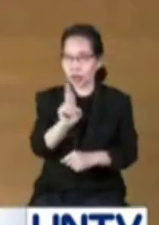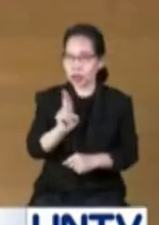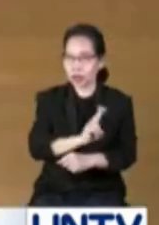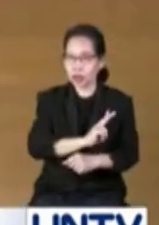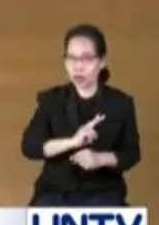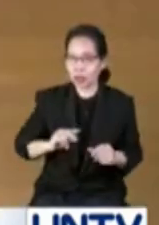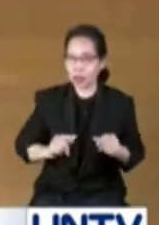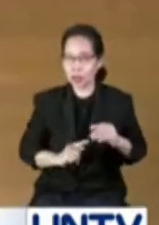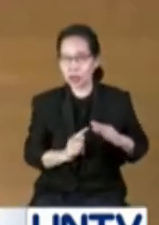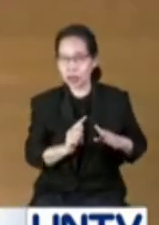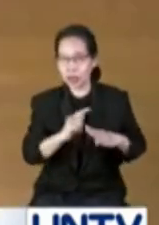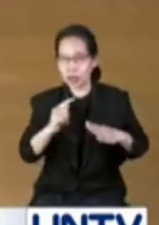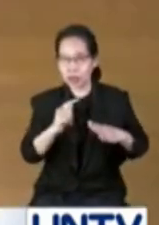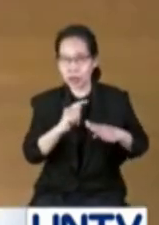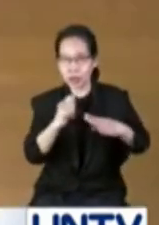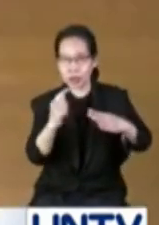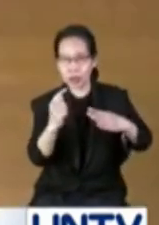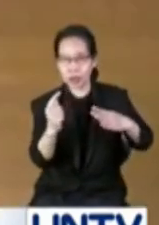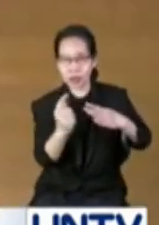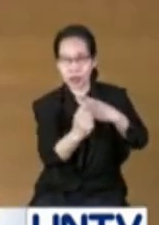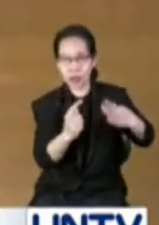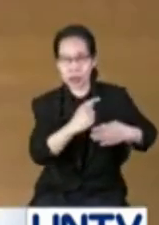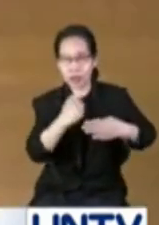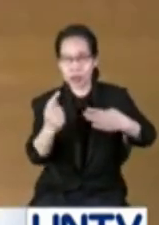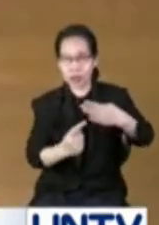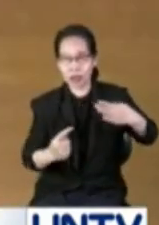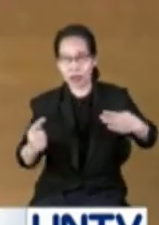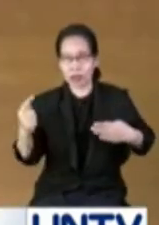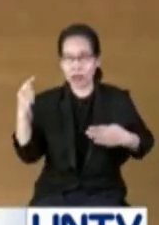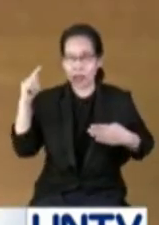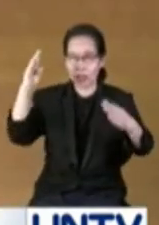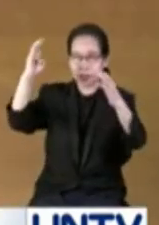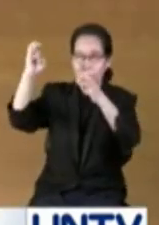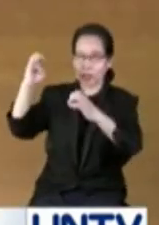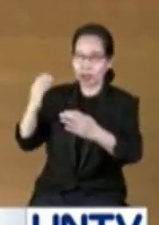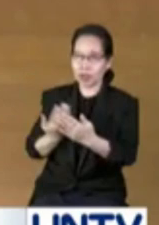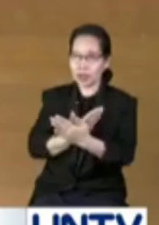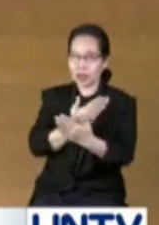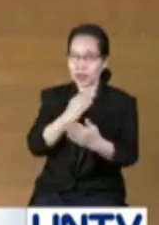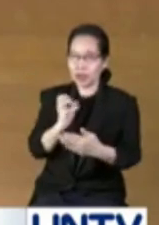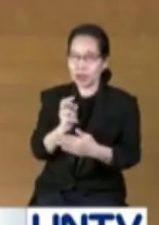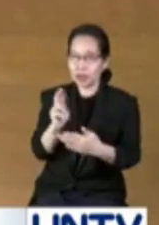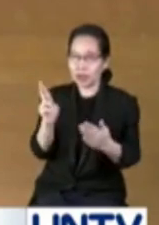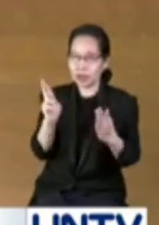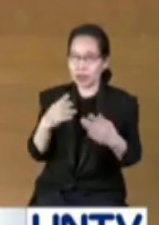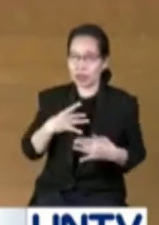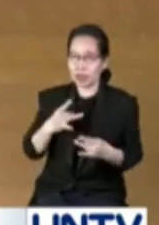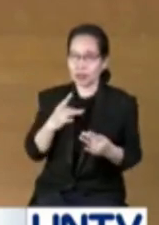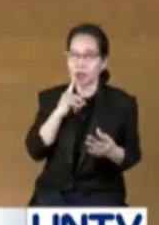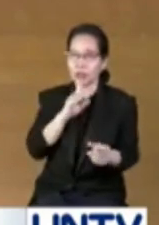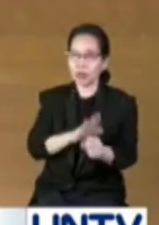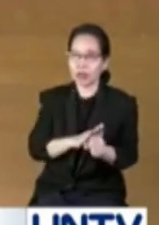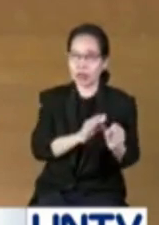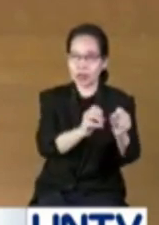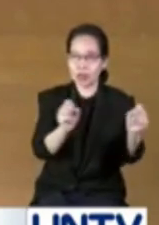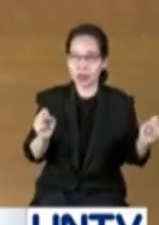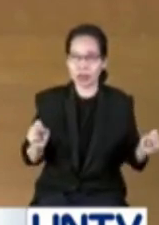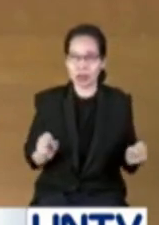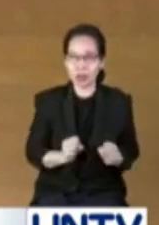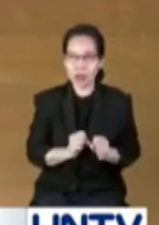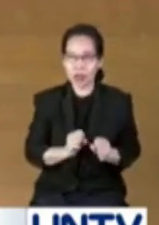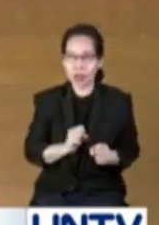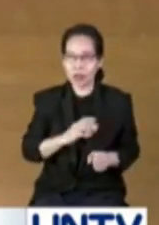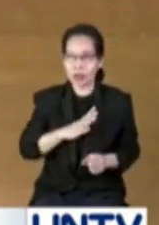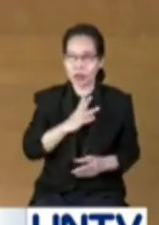jurisdiction. We therefore expect to see renewed investor interest in its promising sites. We finally have